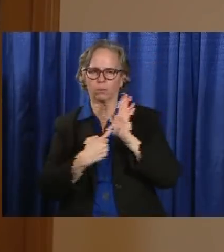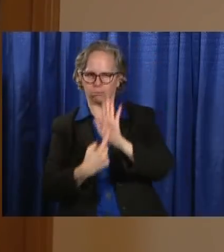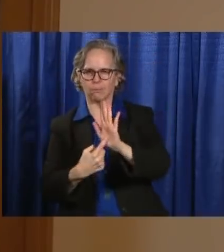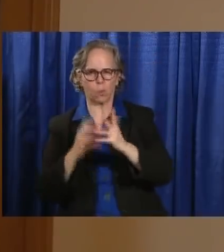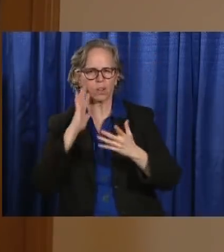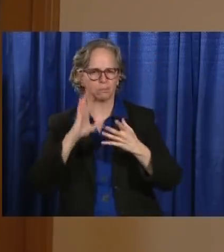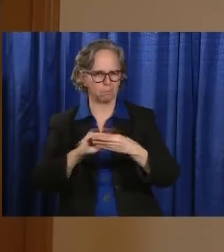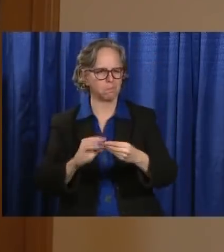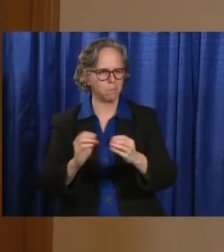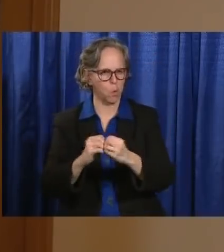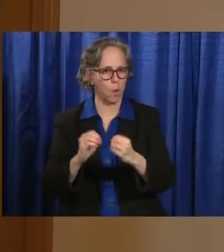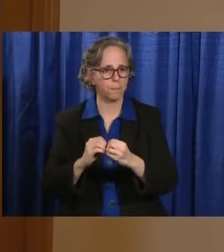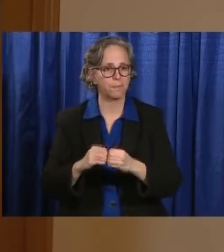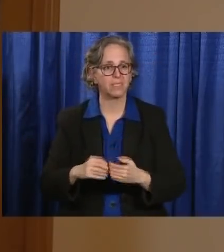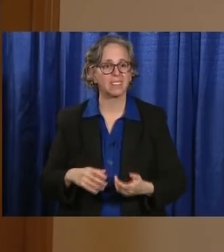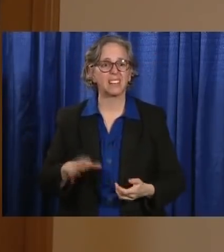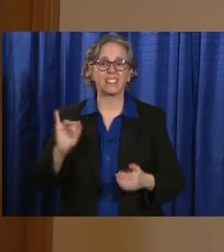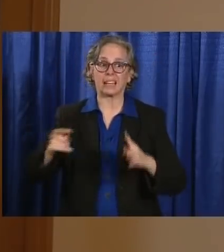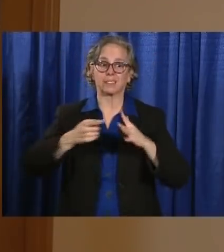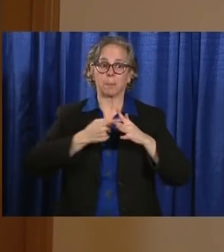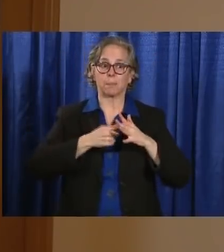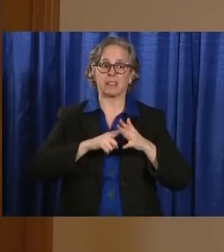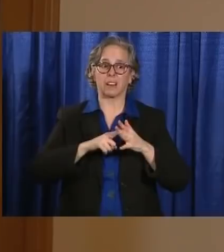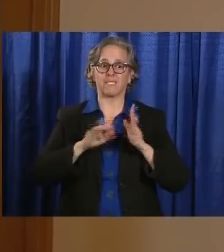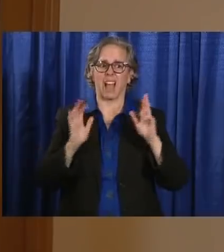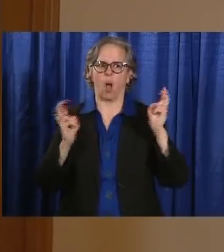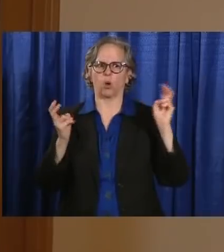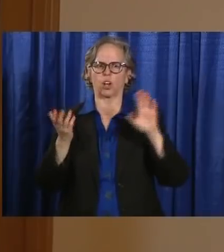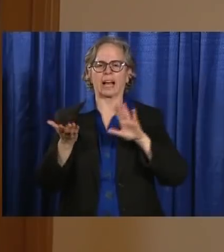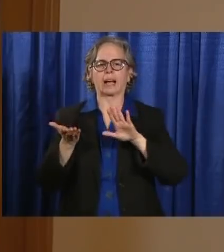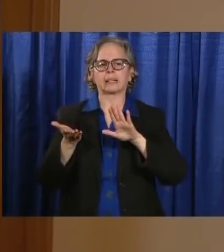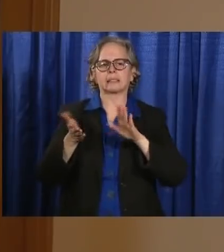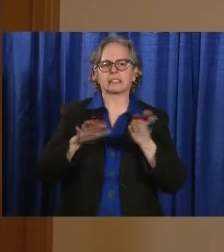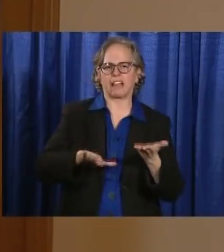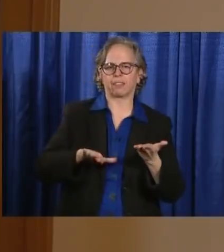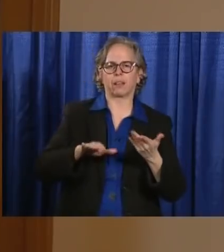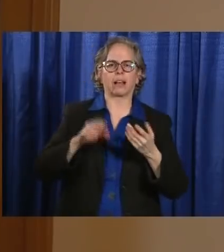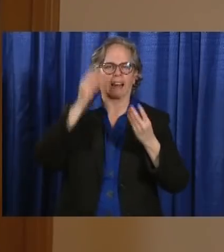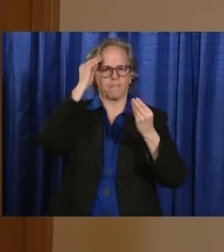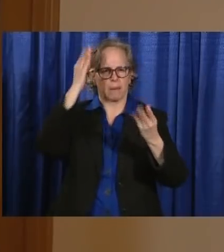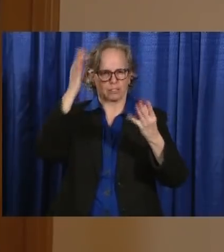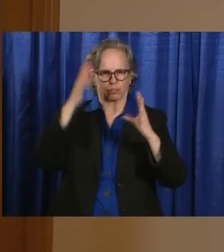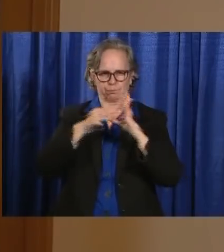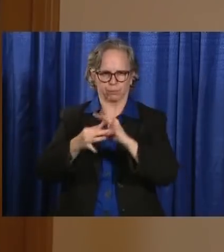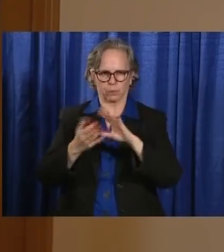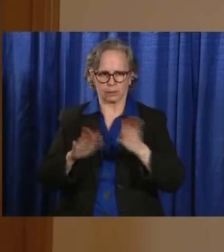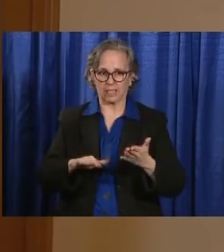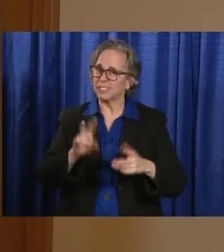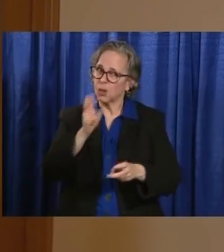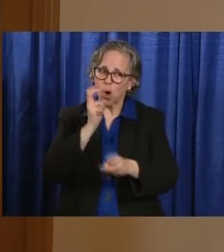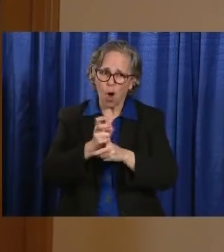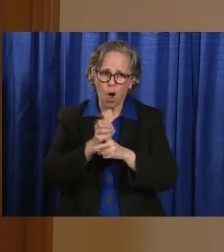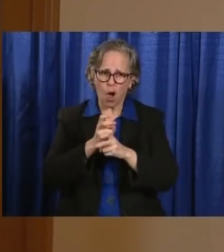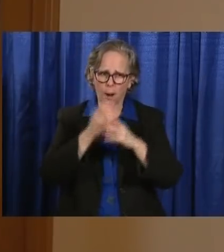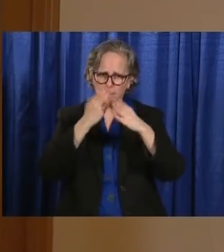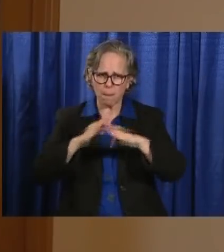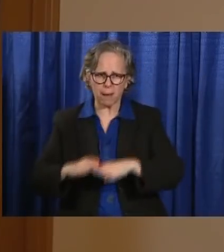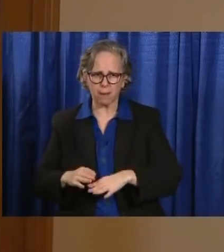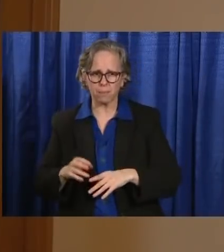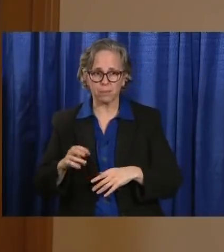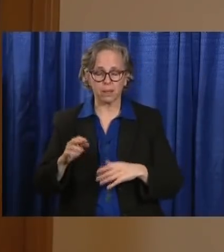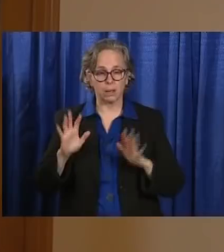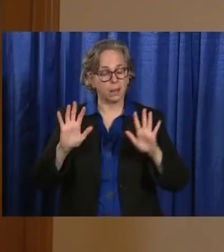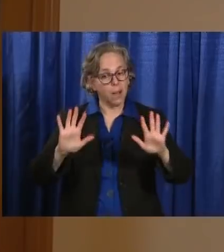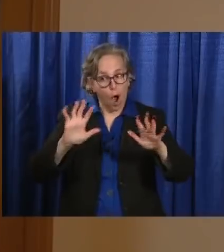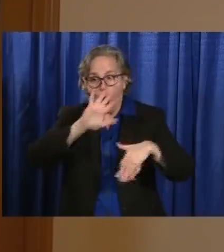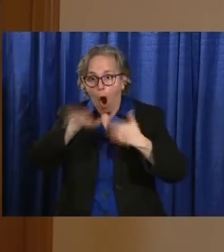our death data breakdown, and it's very hard. Again, we still don't have a lot of numbers. I've told you that deaths